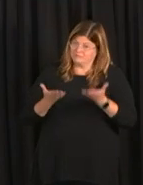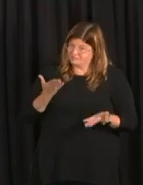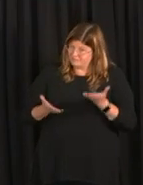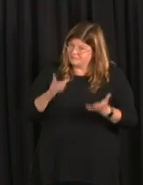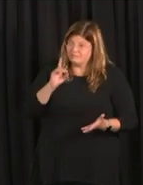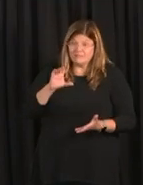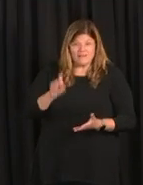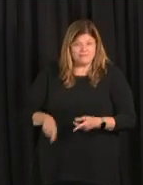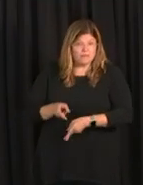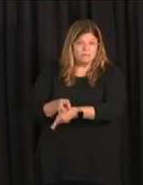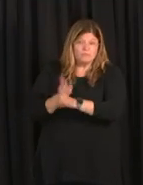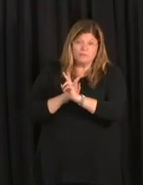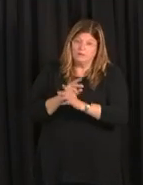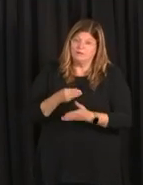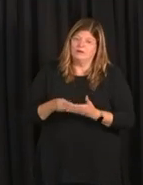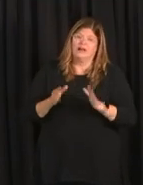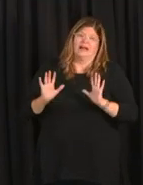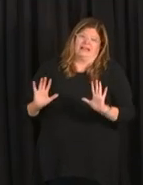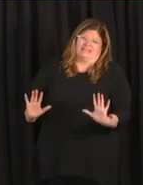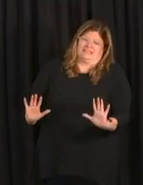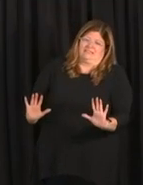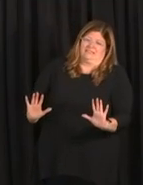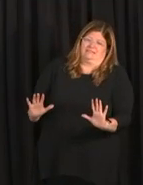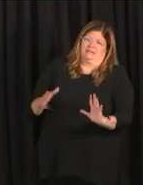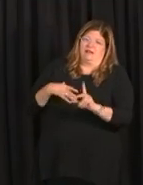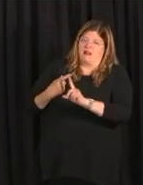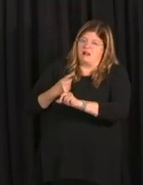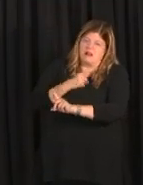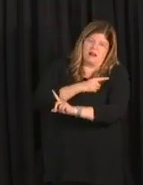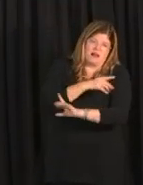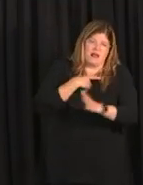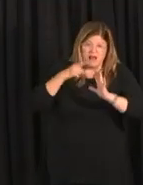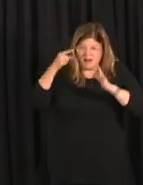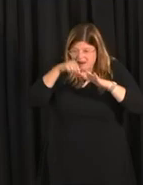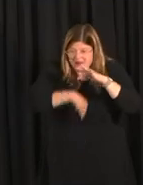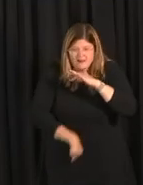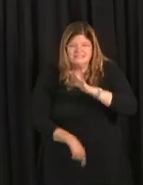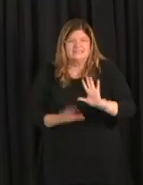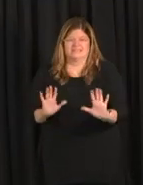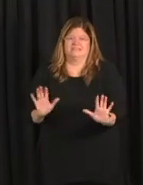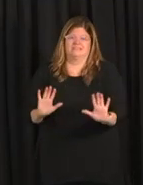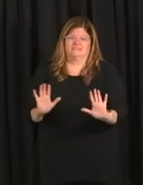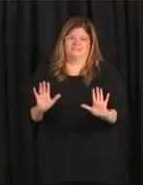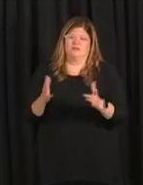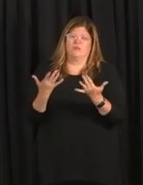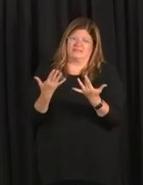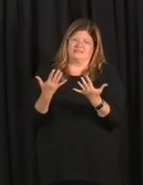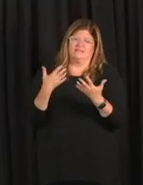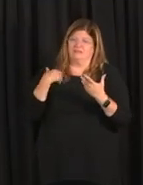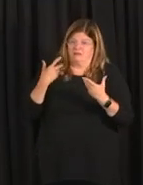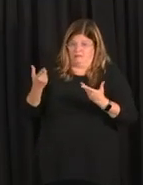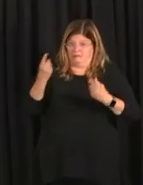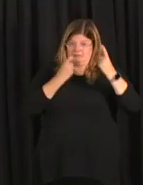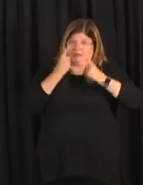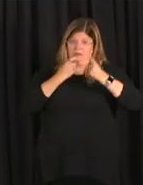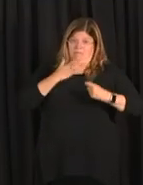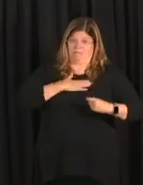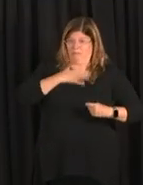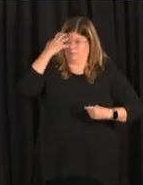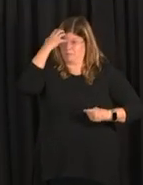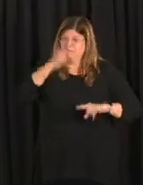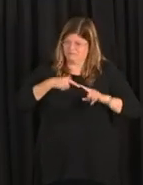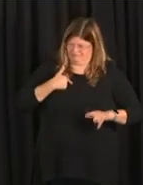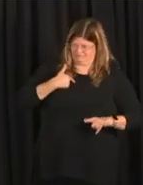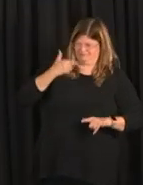borrow money at some point? to I don't want to go too far with that because you're testing my memory, and although my memory is very good, just